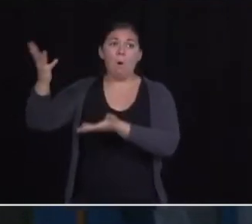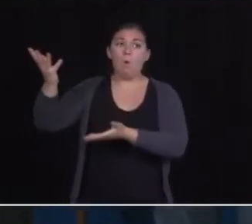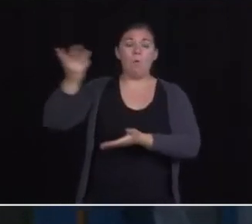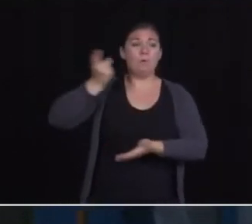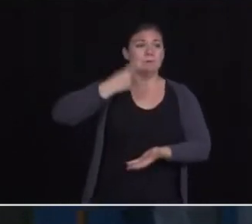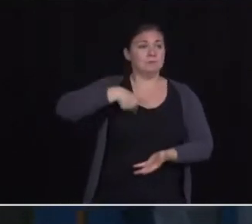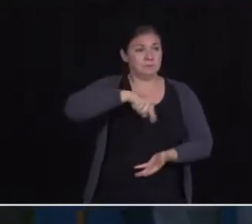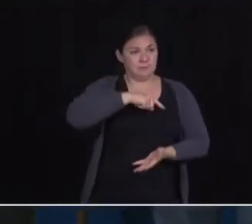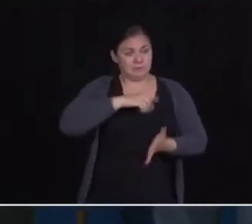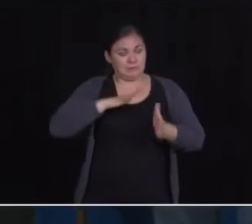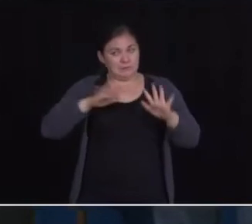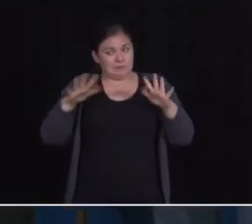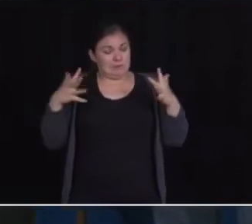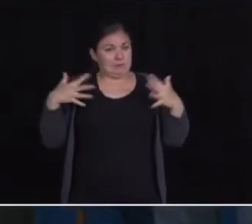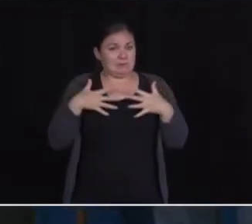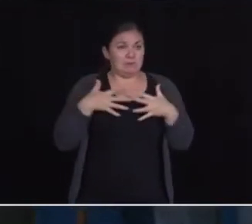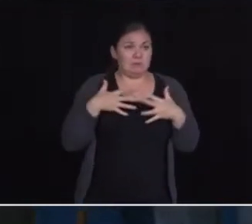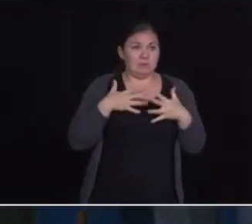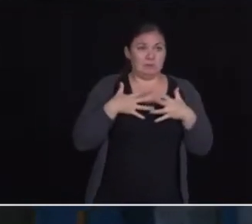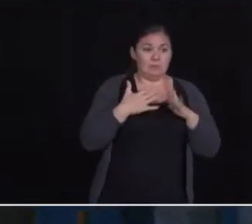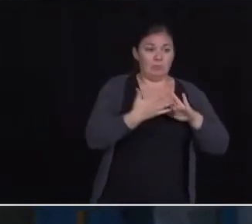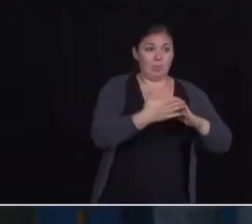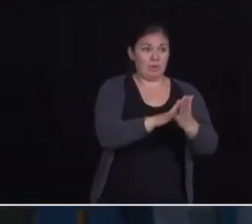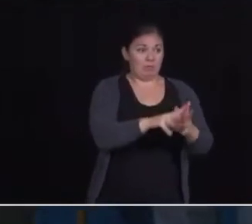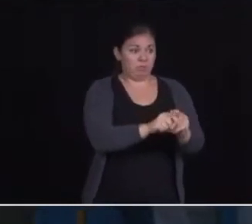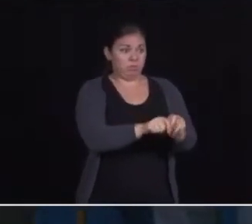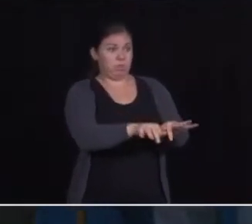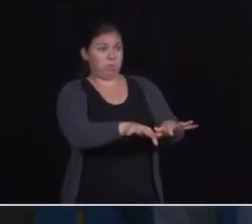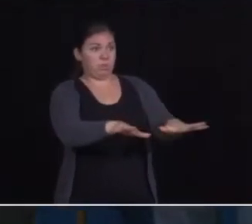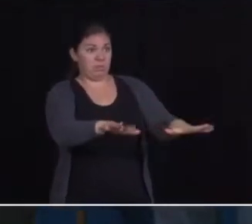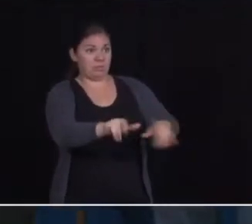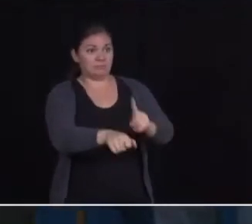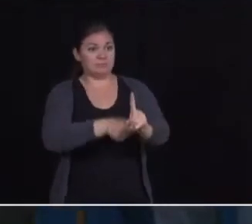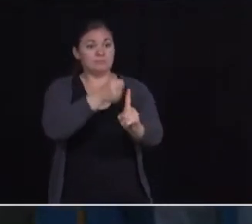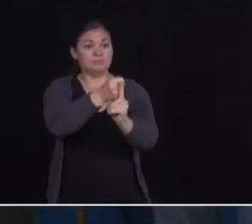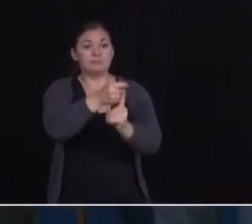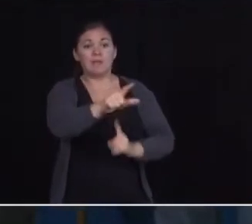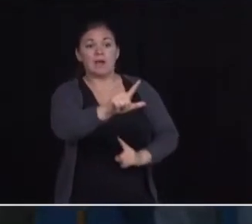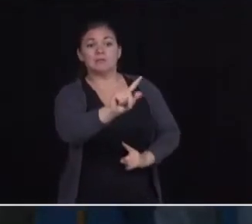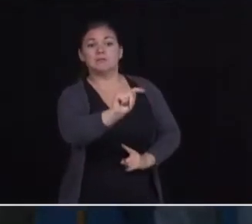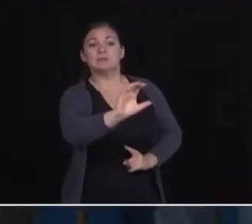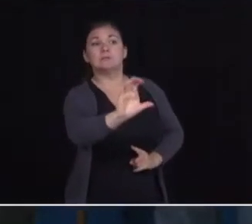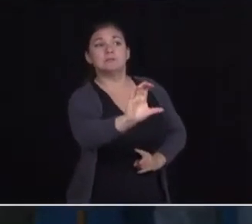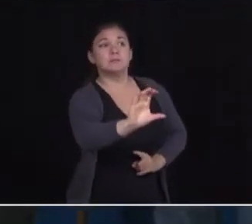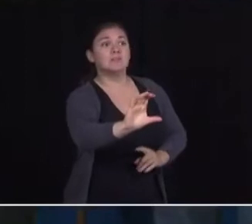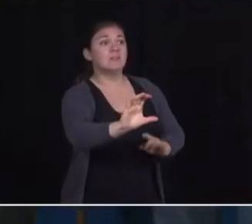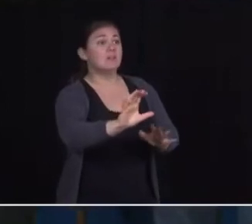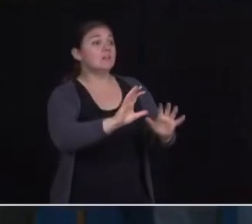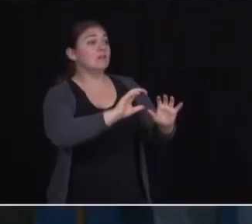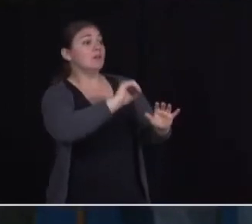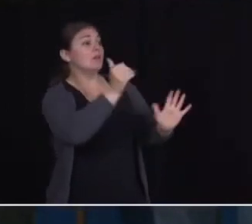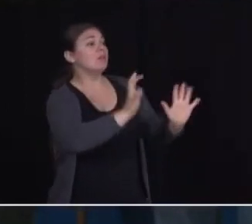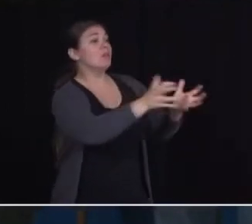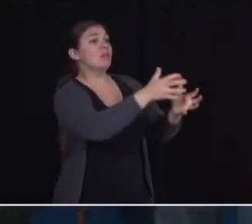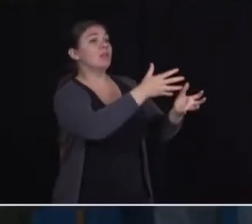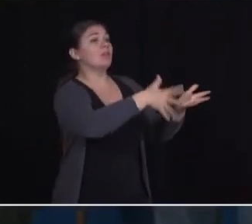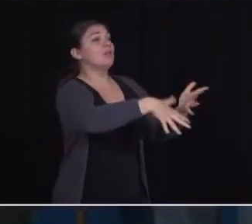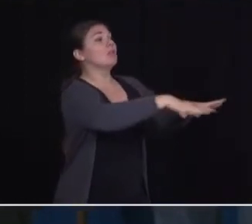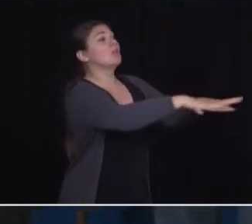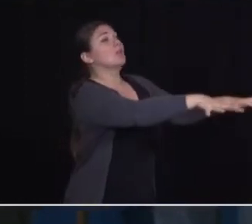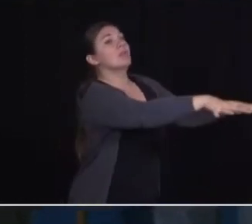spreading to our long-term care homes and other vulnerable congregate settings. We need to stop this dangerous trend in its